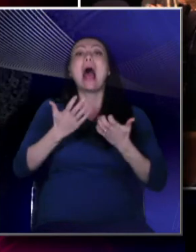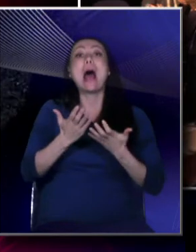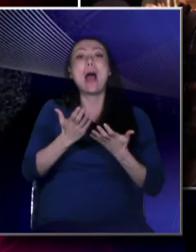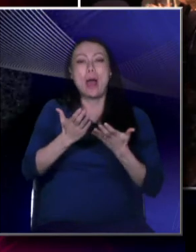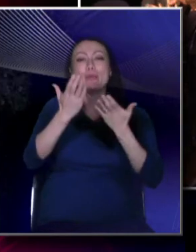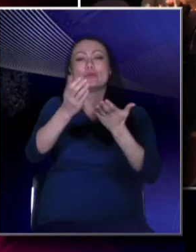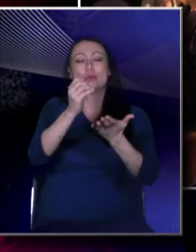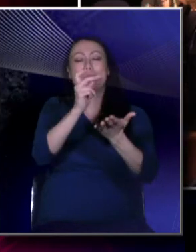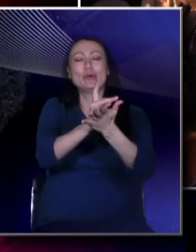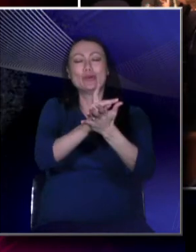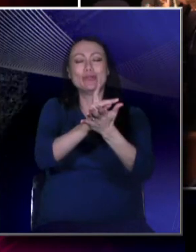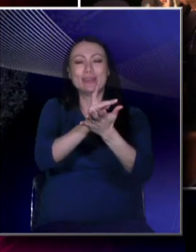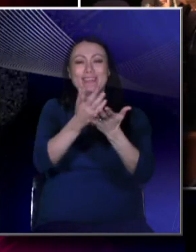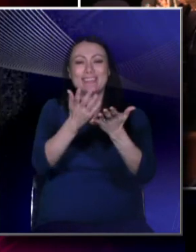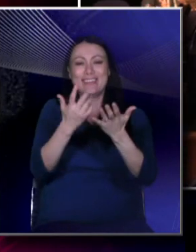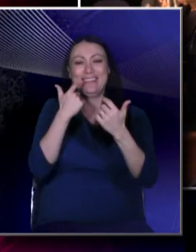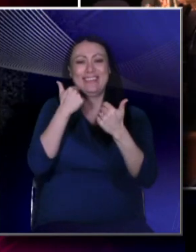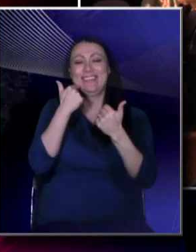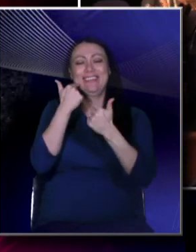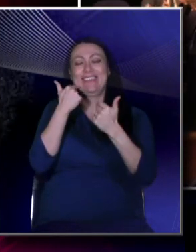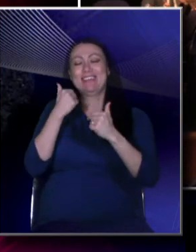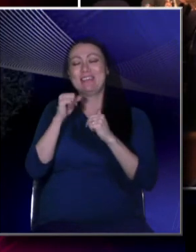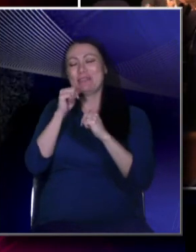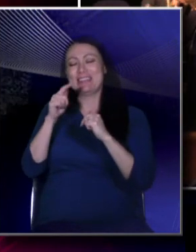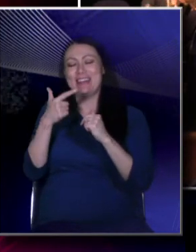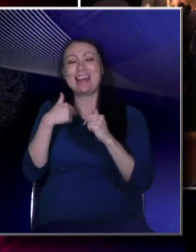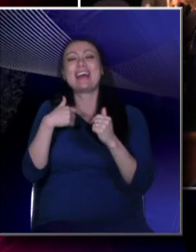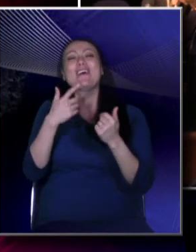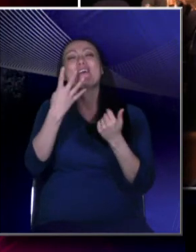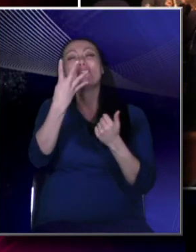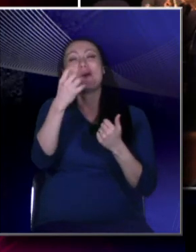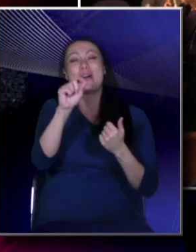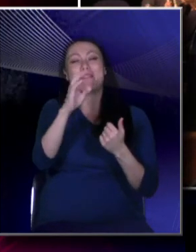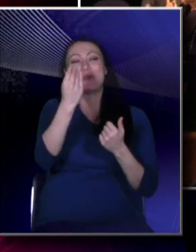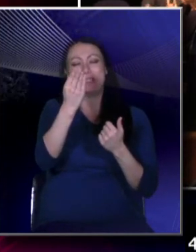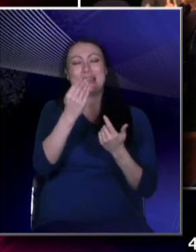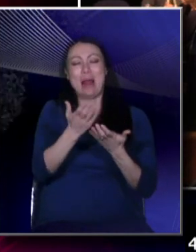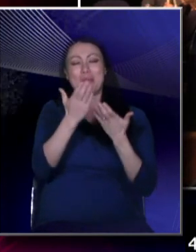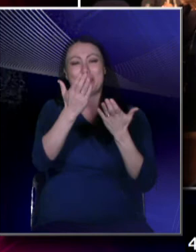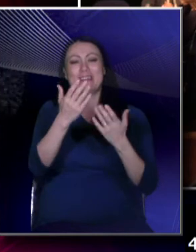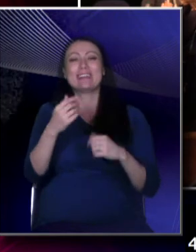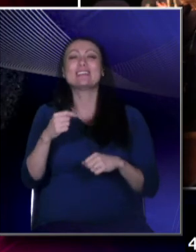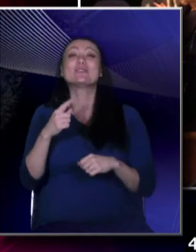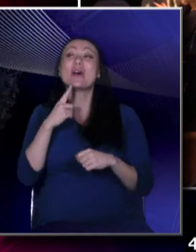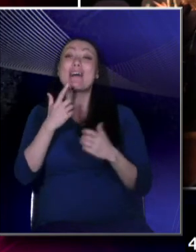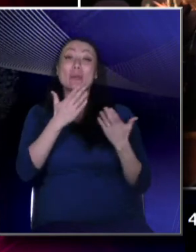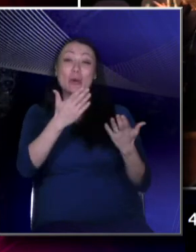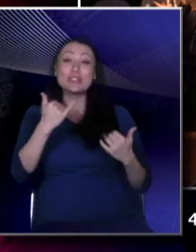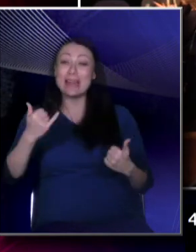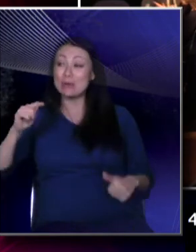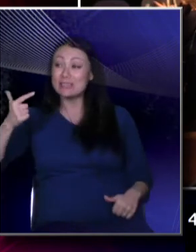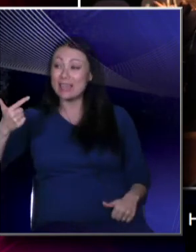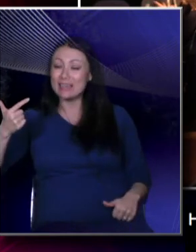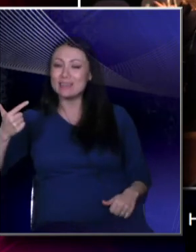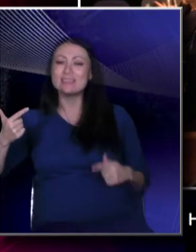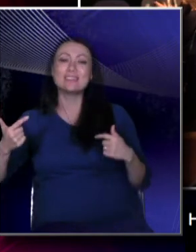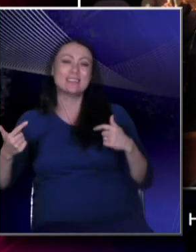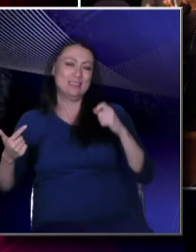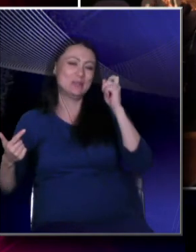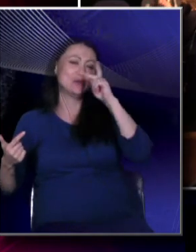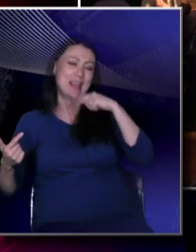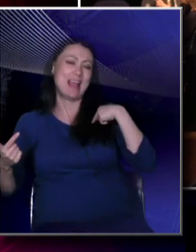I move to approve of Agenda 414. Okay, I have a motion. Do I have a second? I